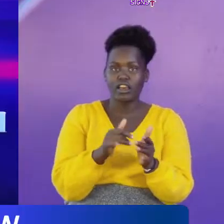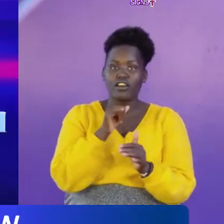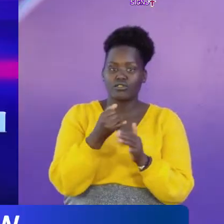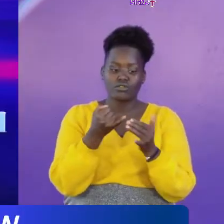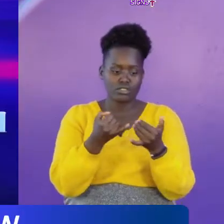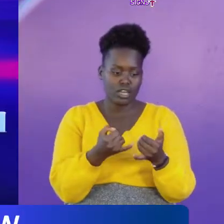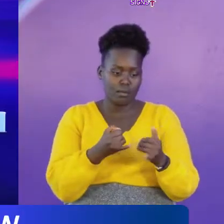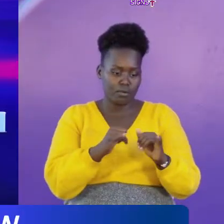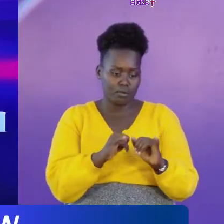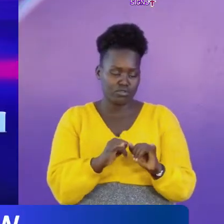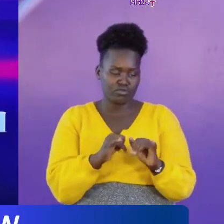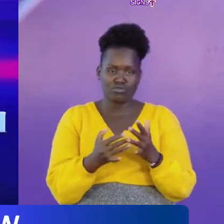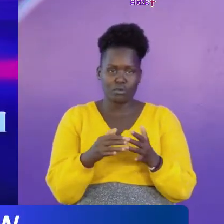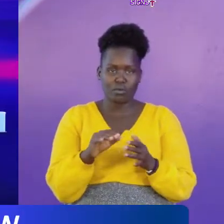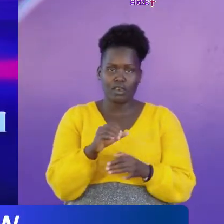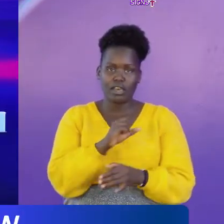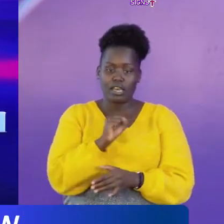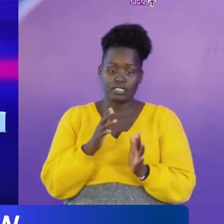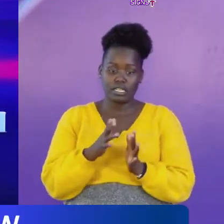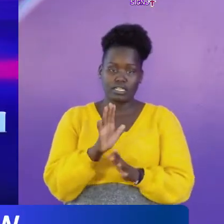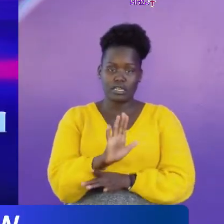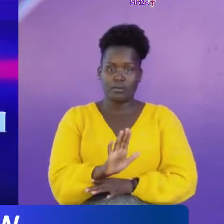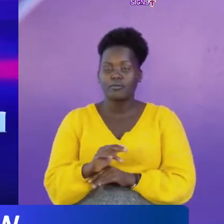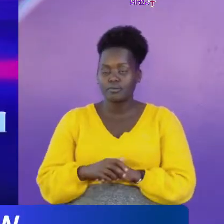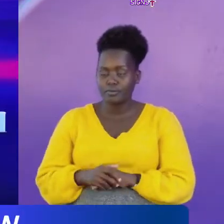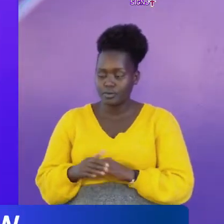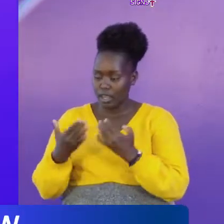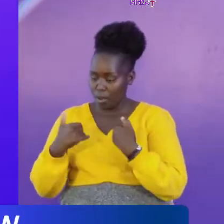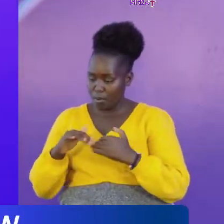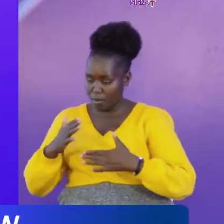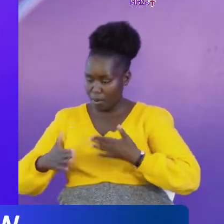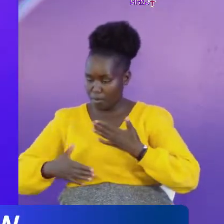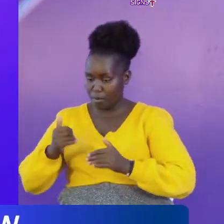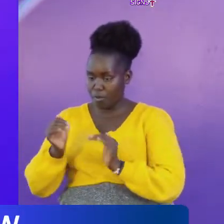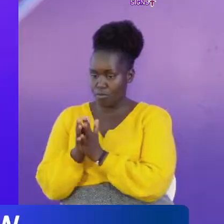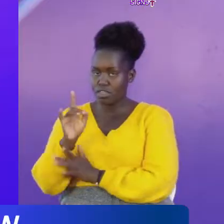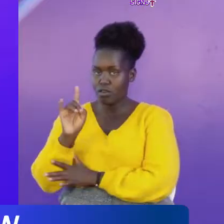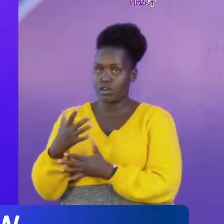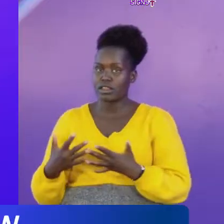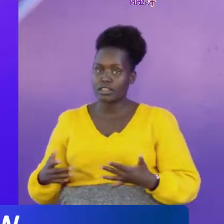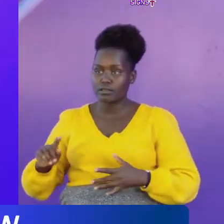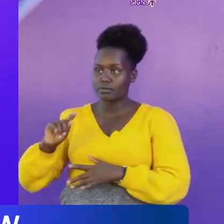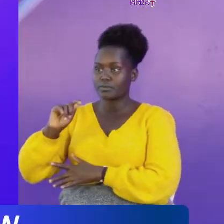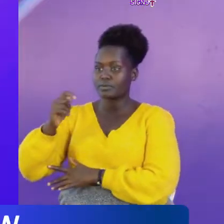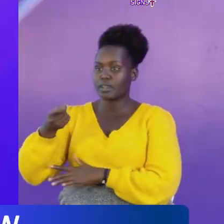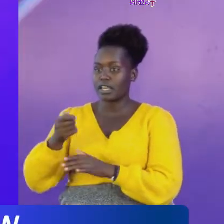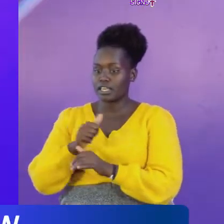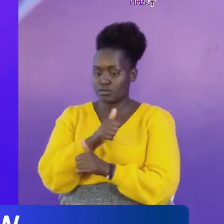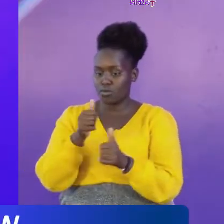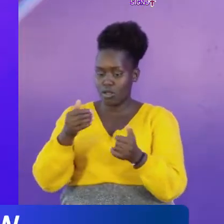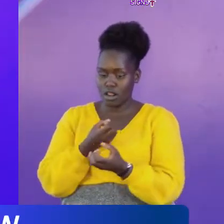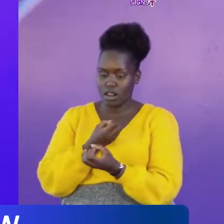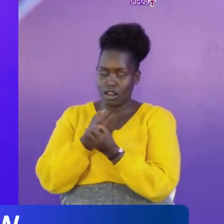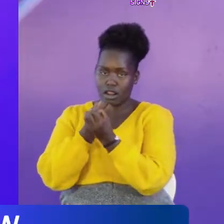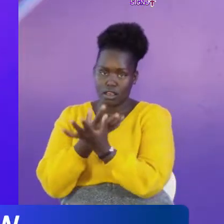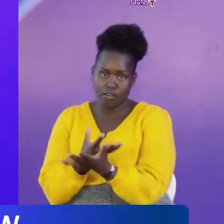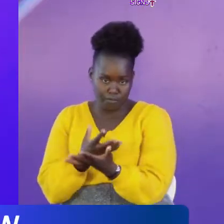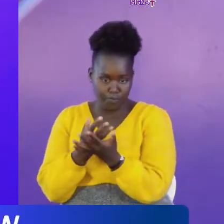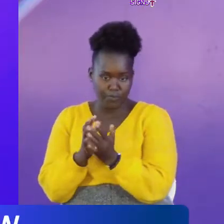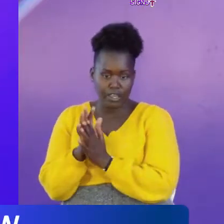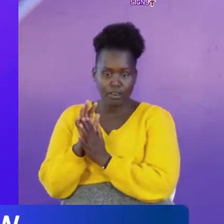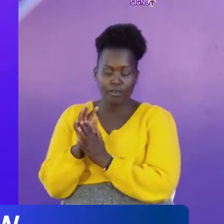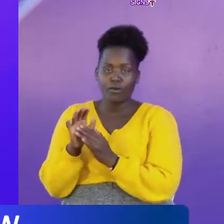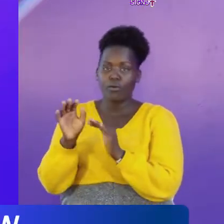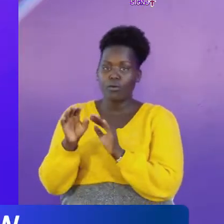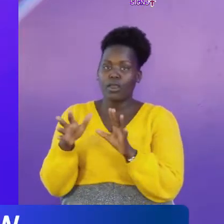to Okiya Omtata? I'm happy with one thing. Kenyans are very well informed. Yeah. We are stepping